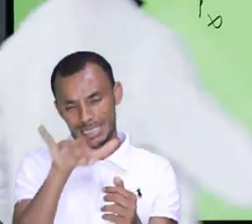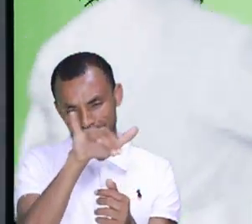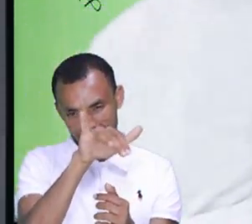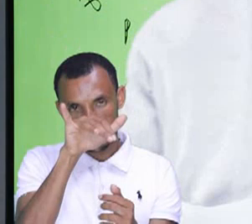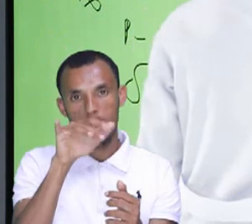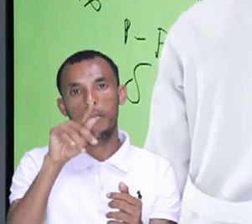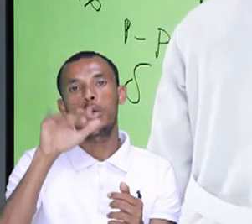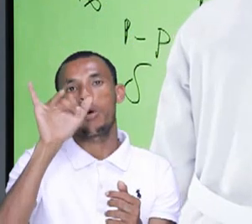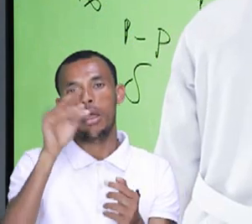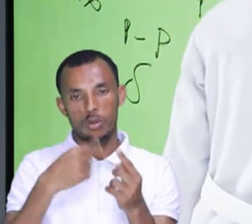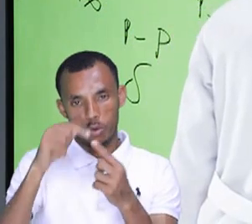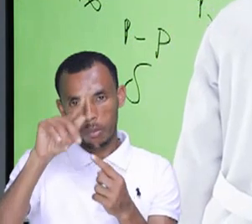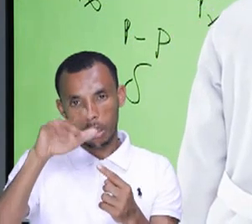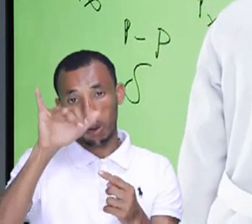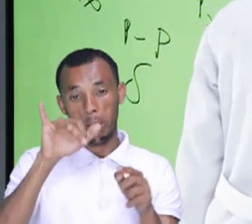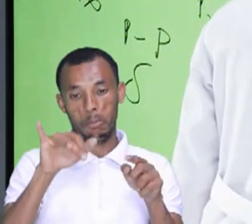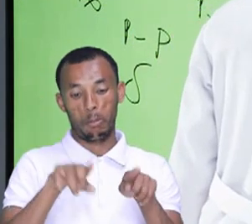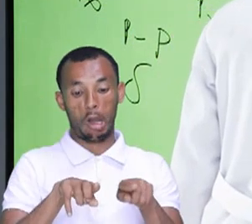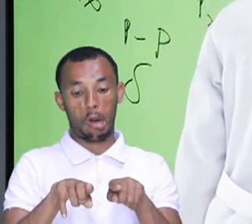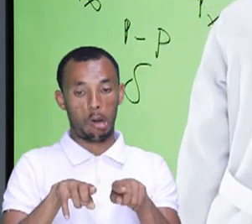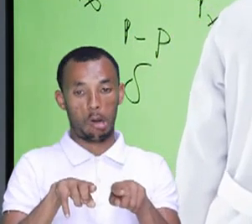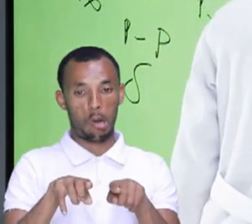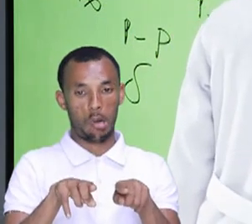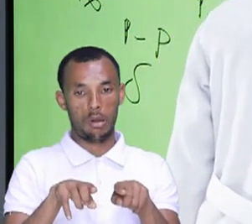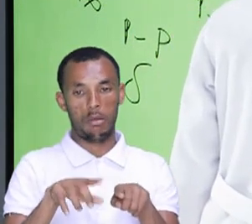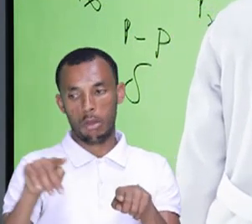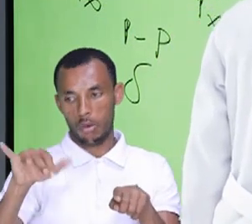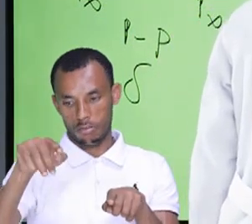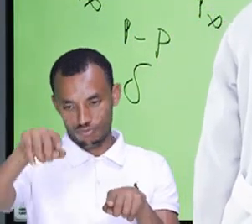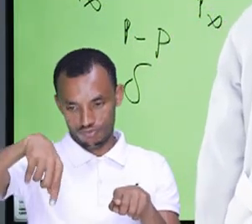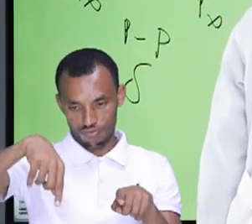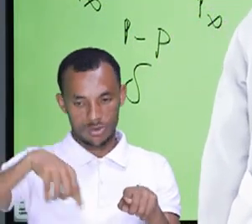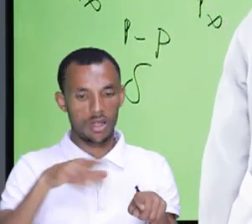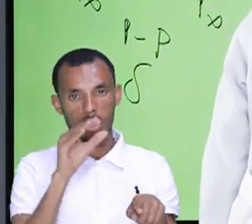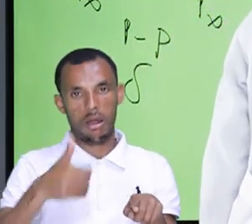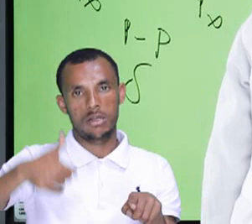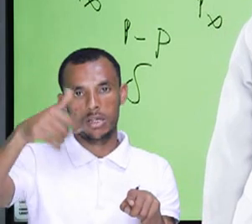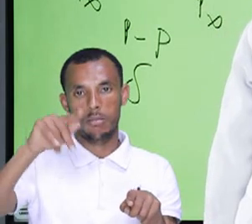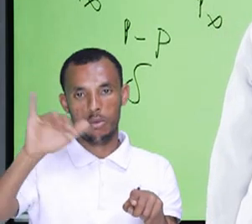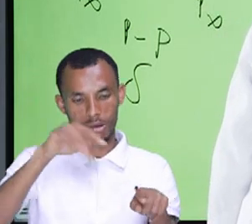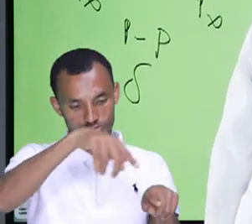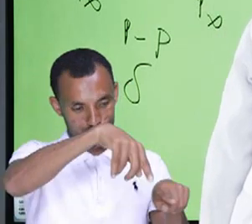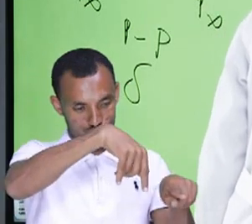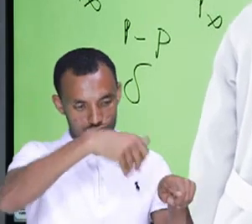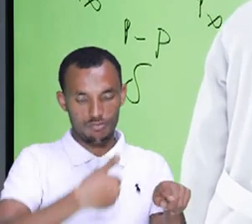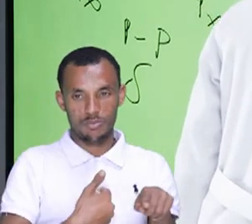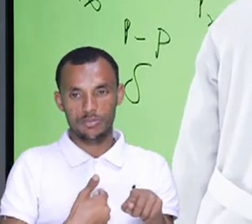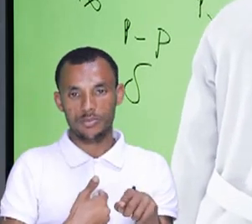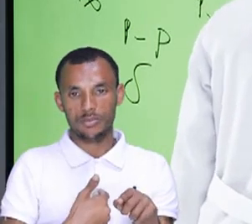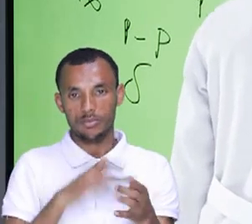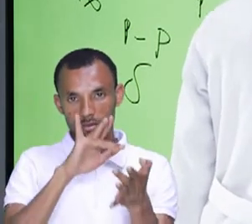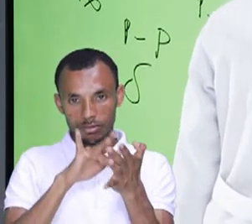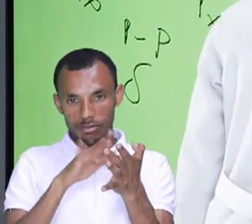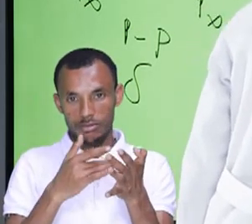Similarly, PY with PY. Look, PY with PY. This is PY. Another PY can be formed. The overlaps are